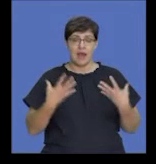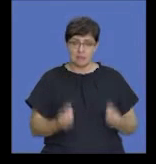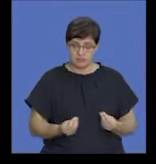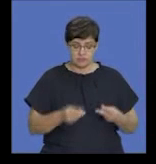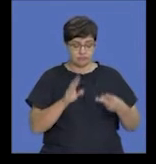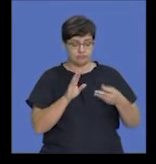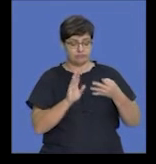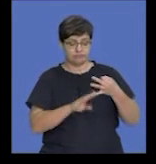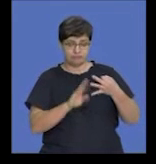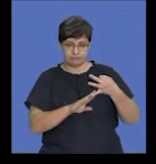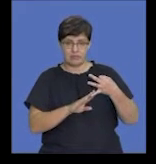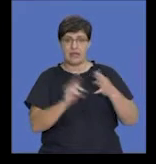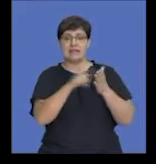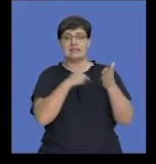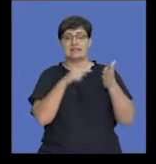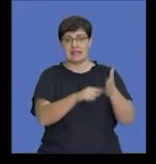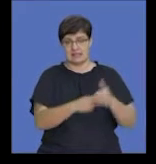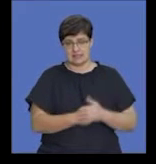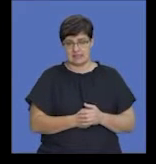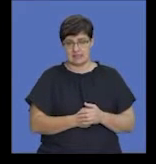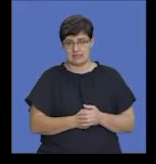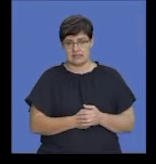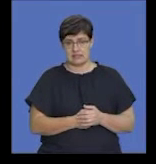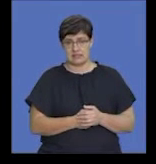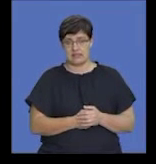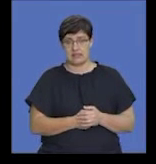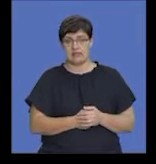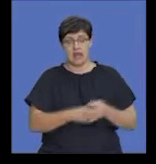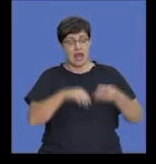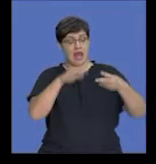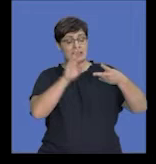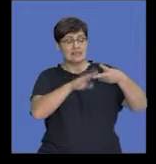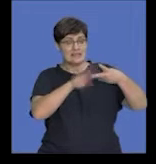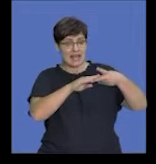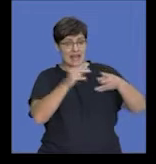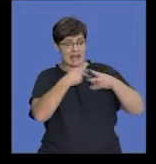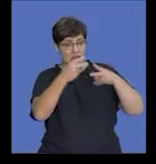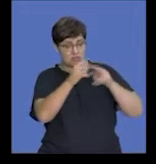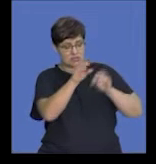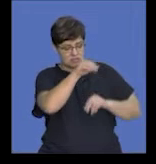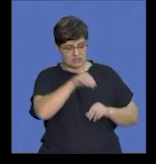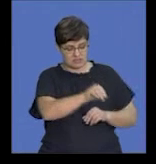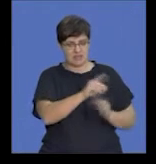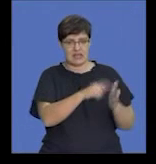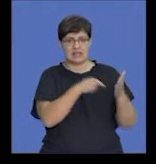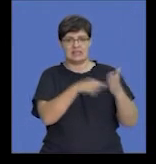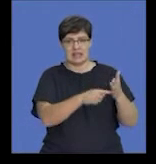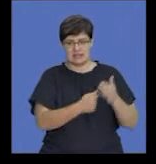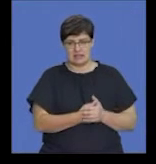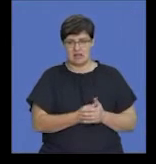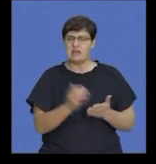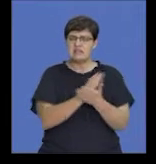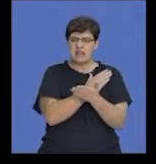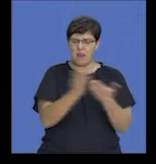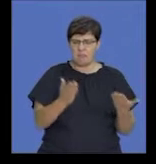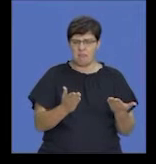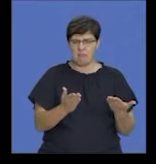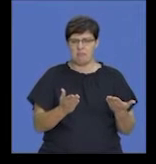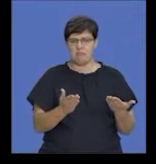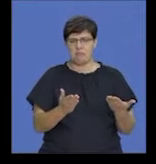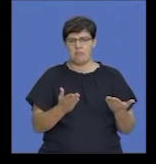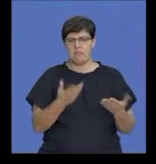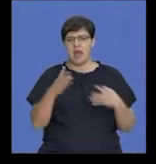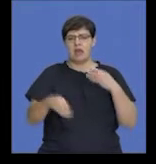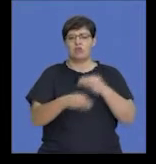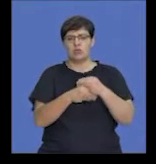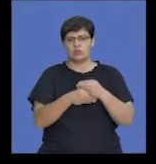date. The date could go below the second address. So, for different people, they put the dates differently. Some people include the